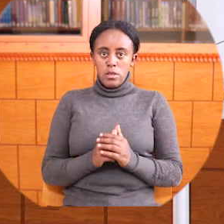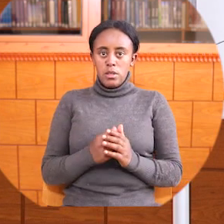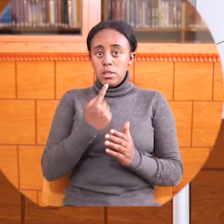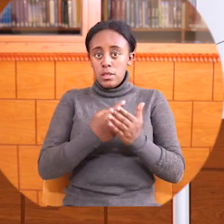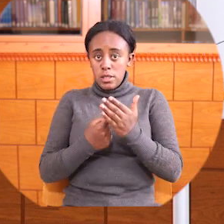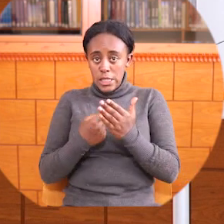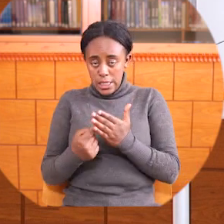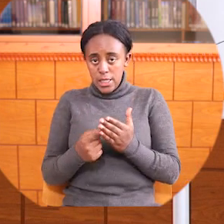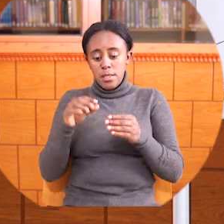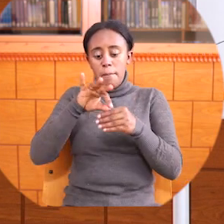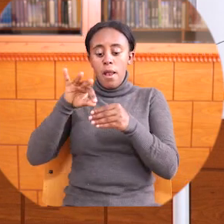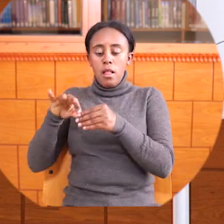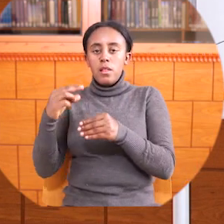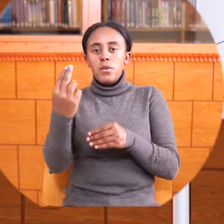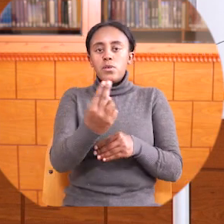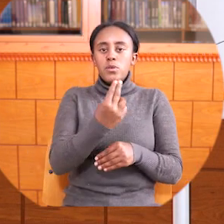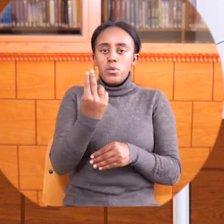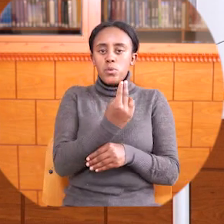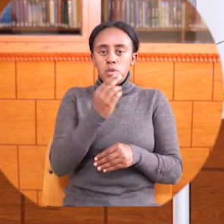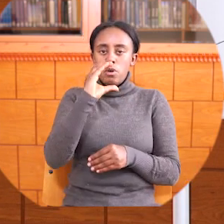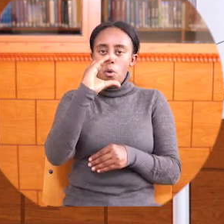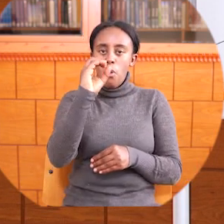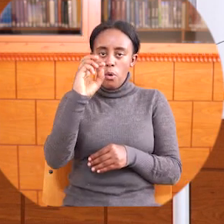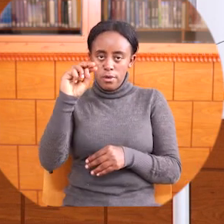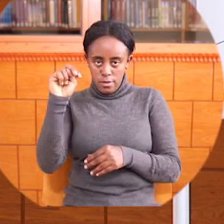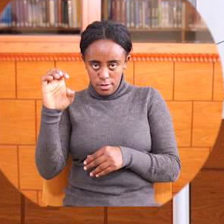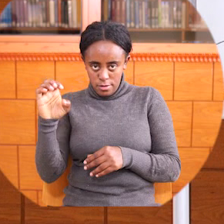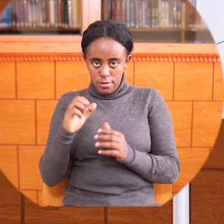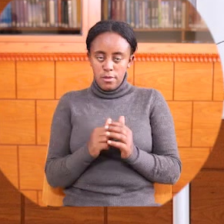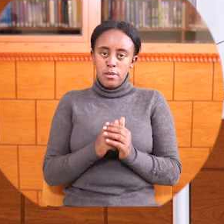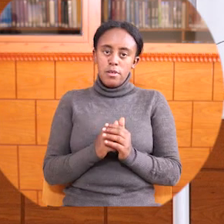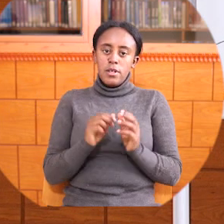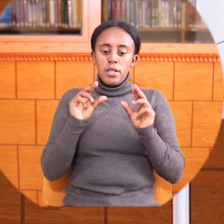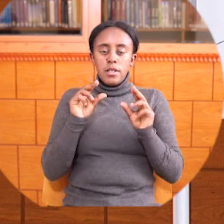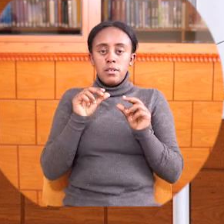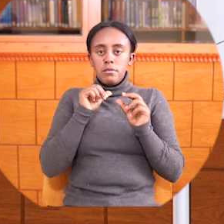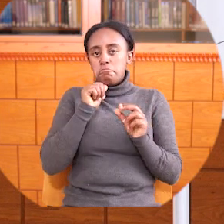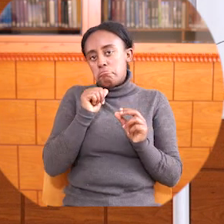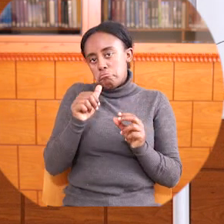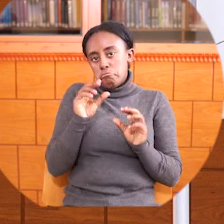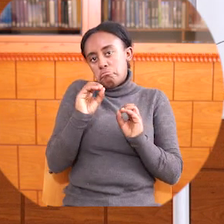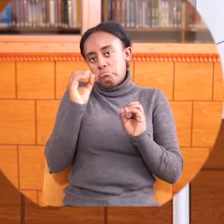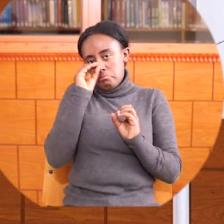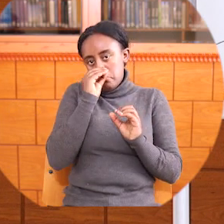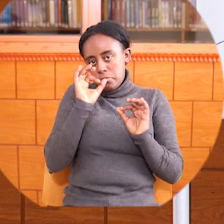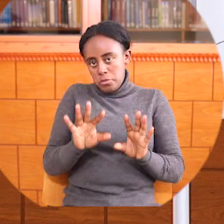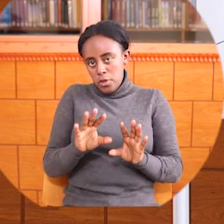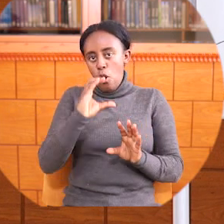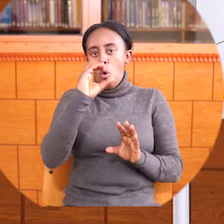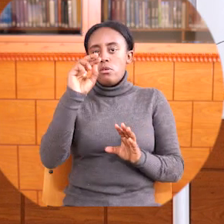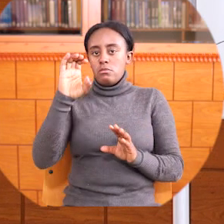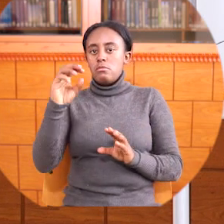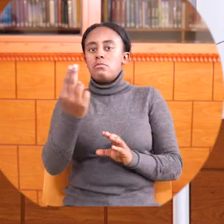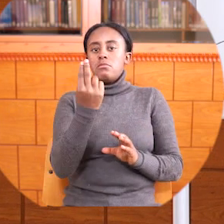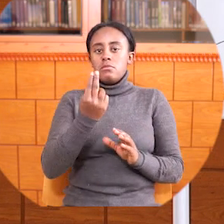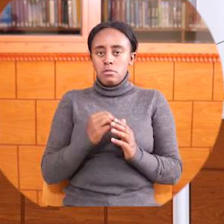these plants use a cone. Instead of flower, non-flowering plants use cone.